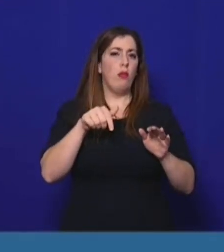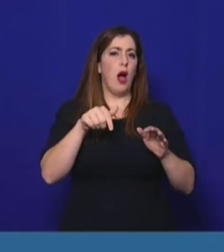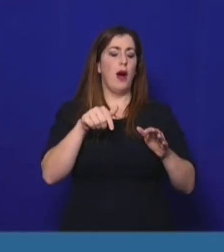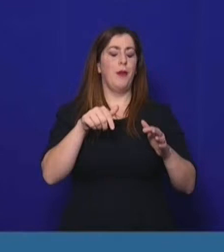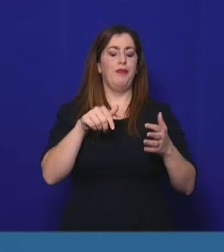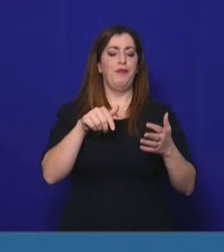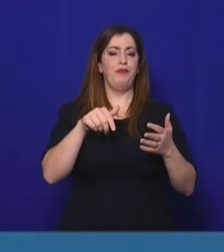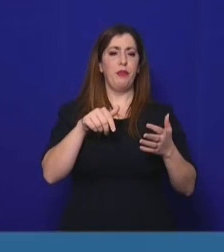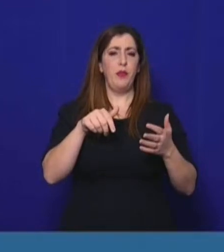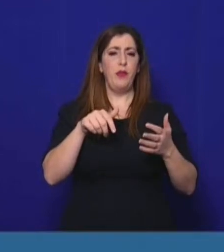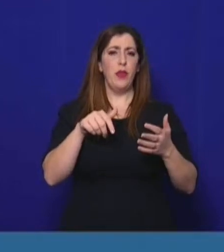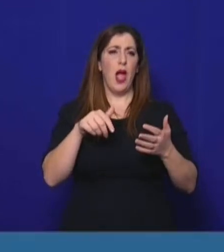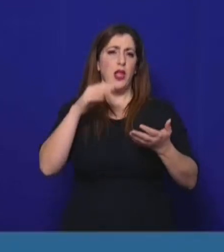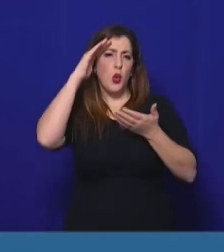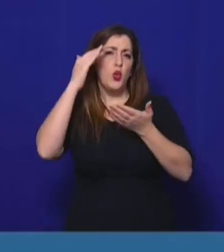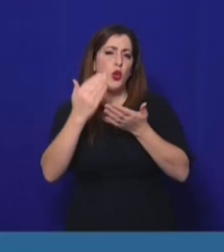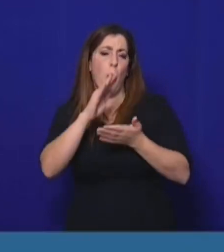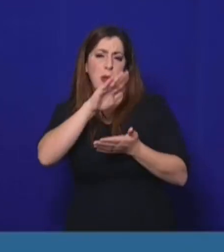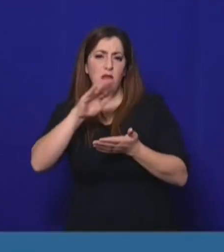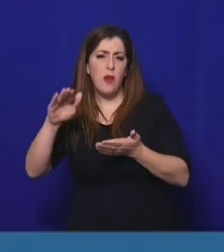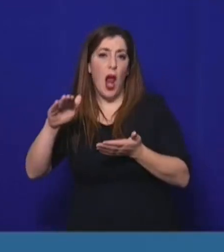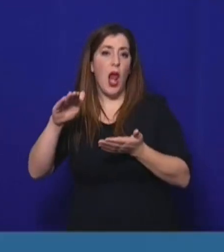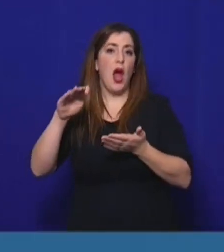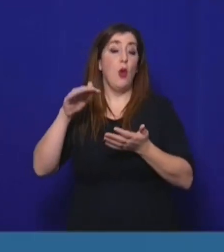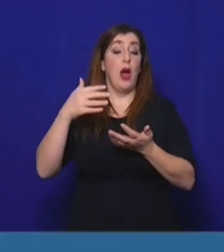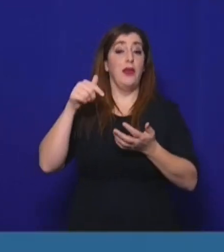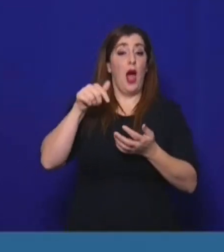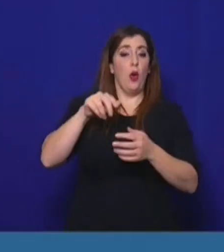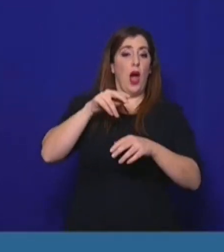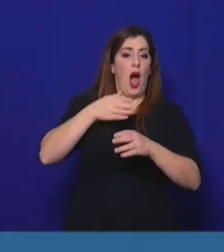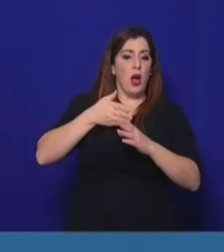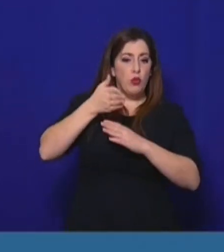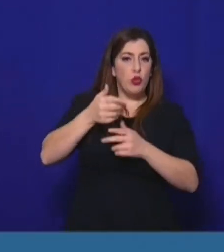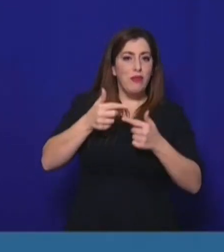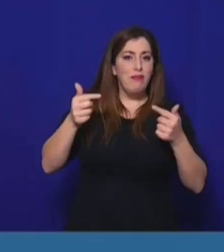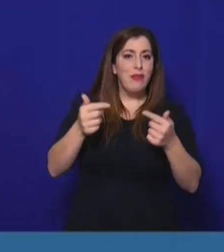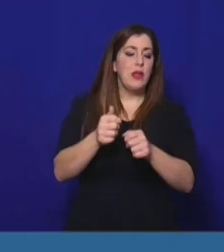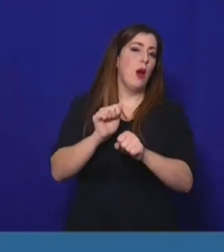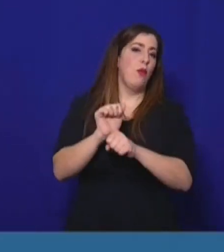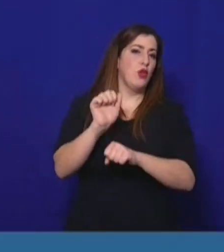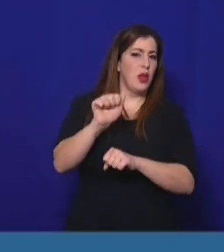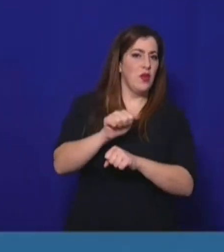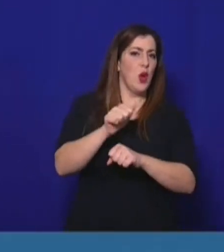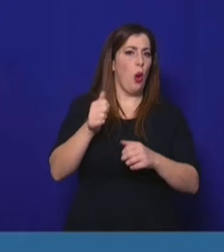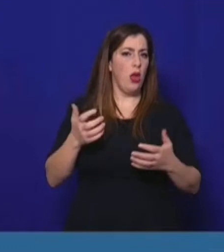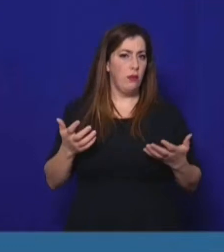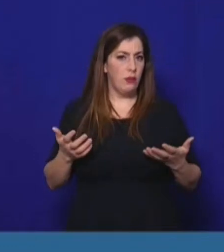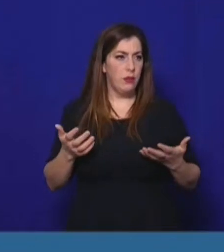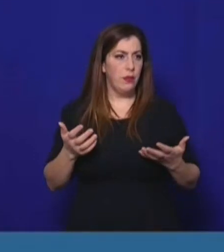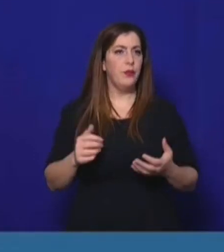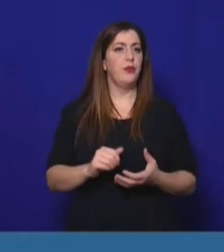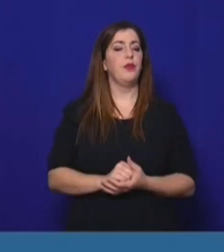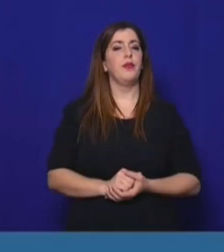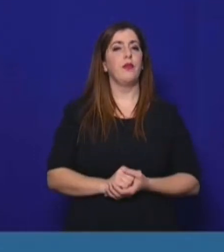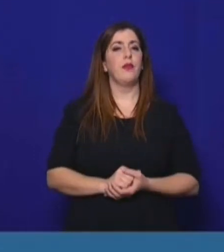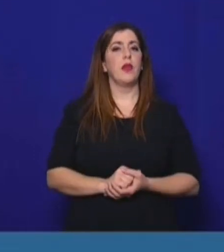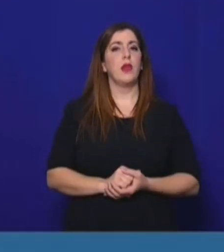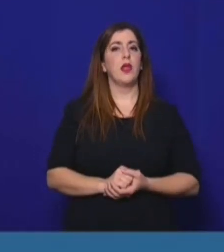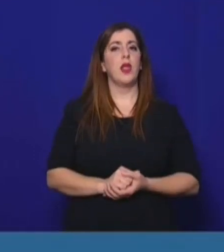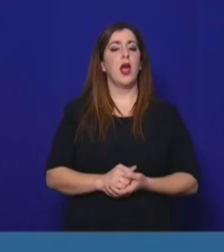dawn it-timijiet li ħajmorru jlaqmuhom f'darhom. It-tieni mistoqsija dwar it-testijiet lilin mir rapid testing dawn